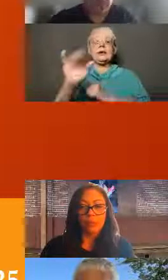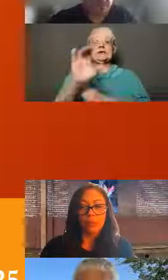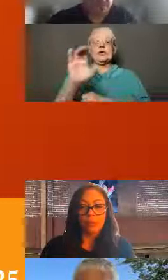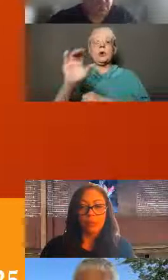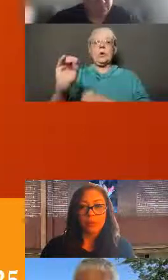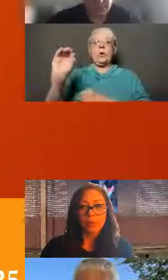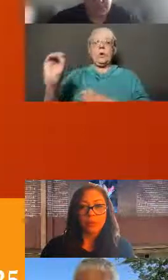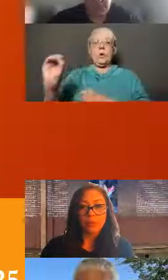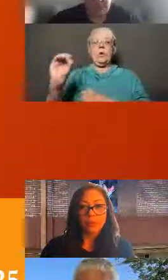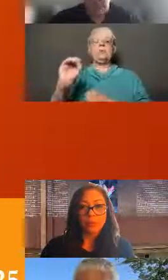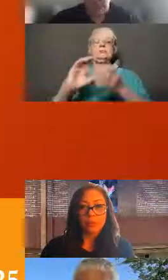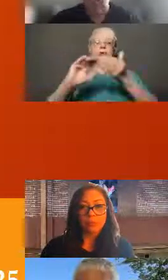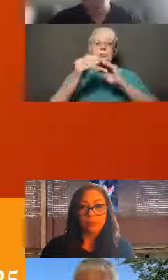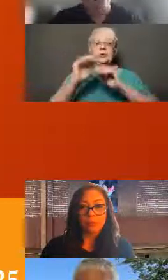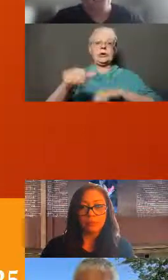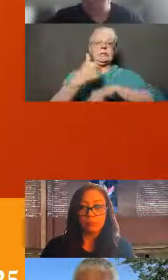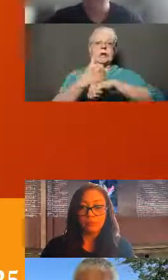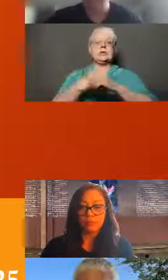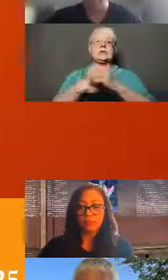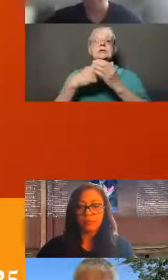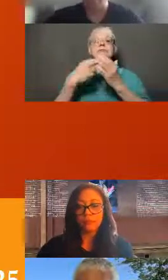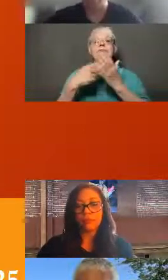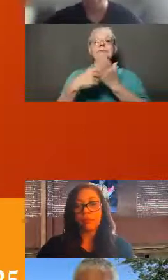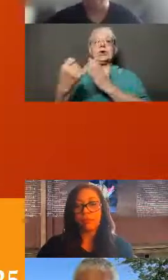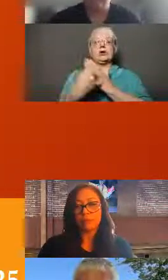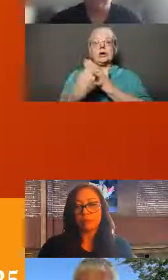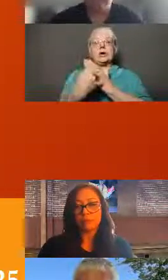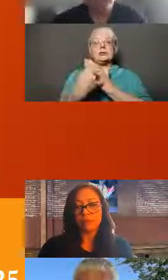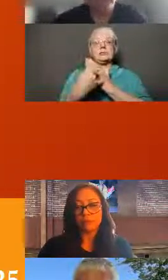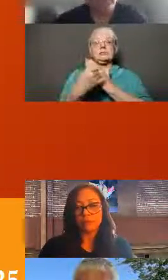Community-Based Projects. Wendy?